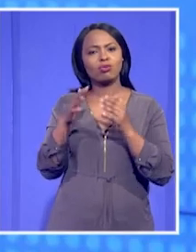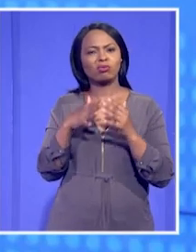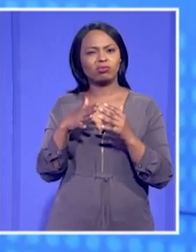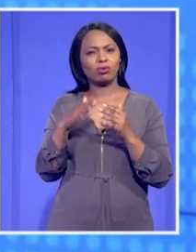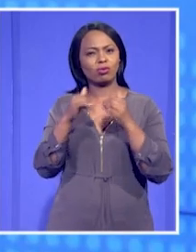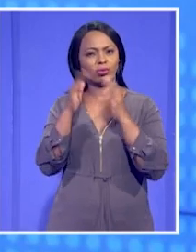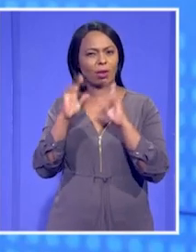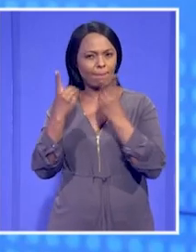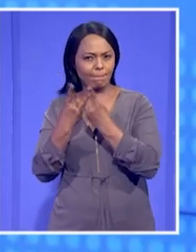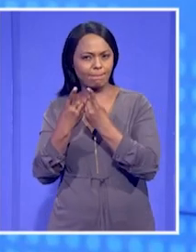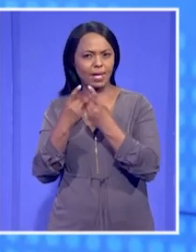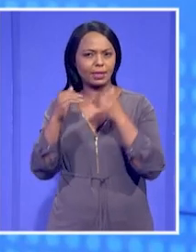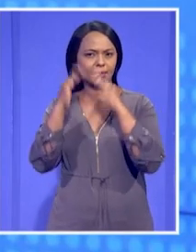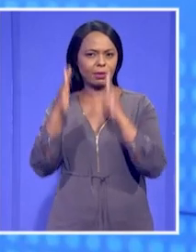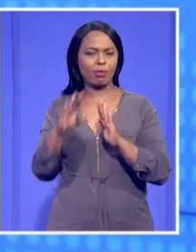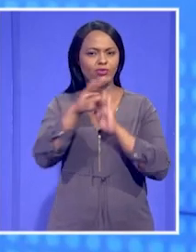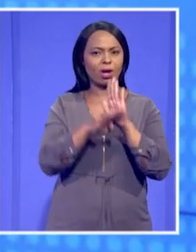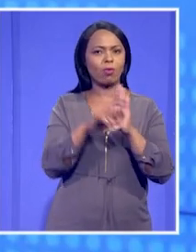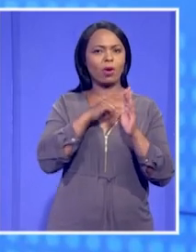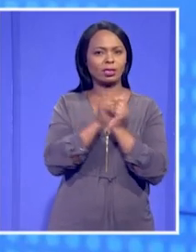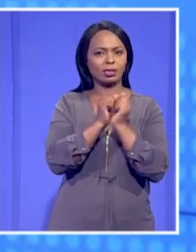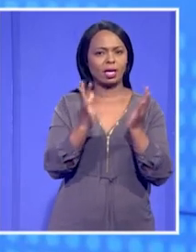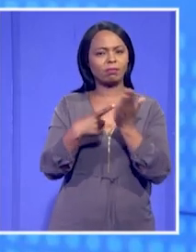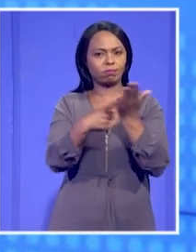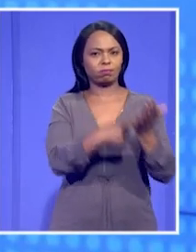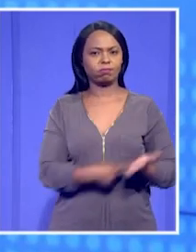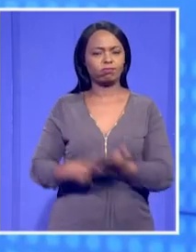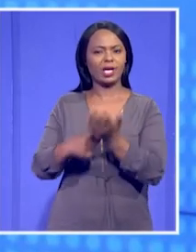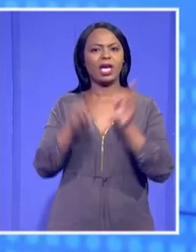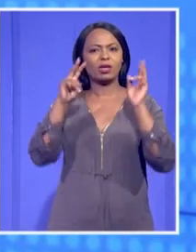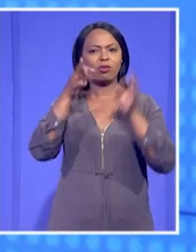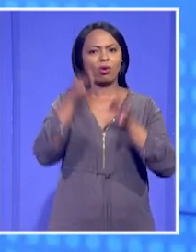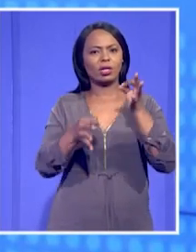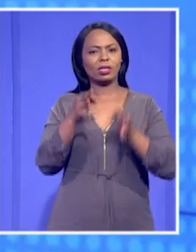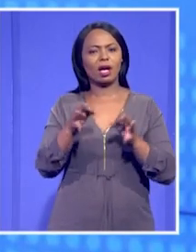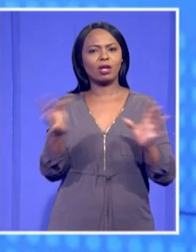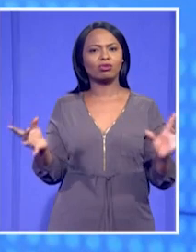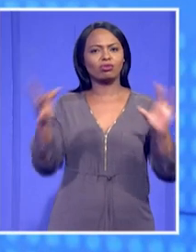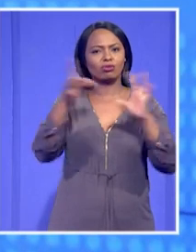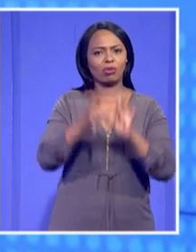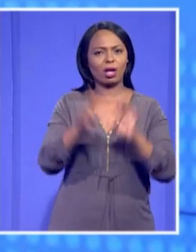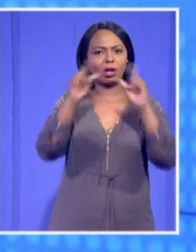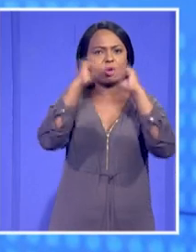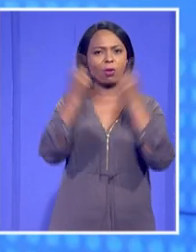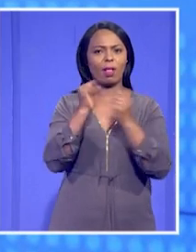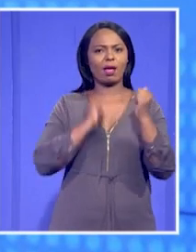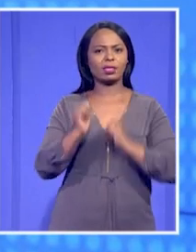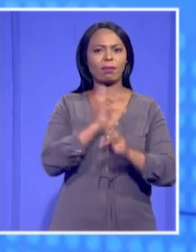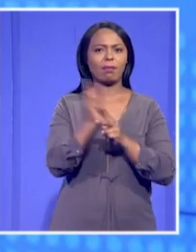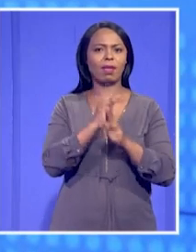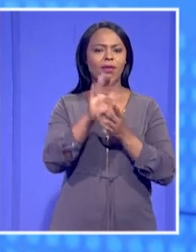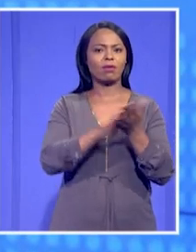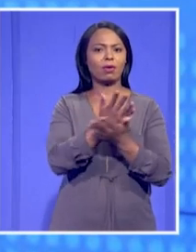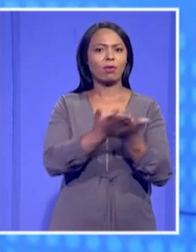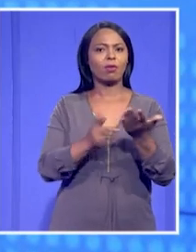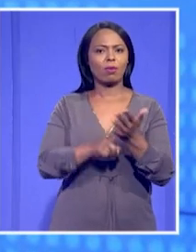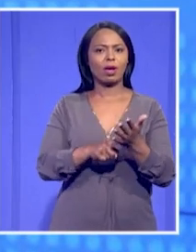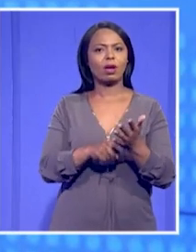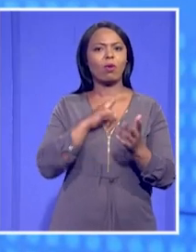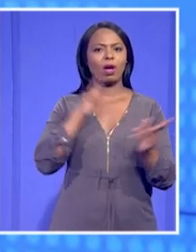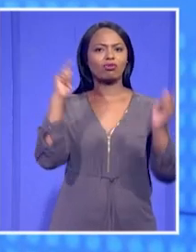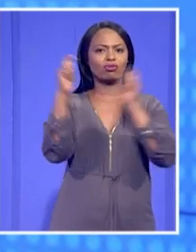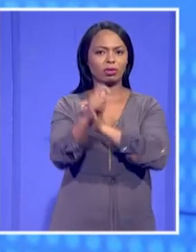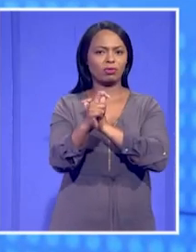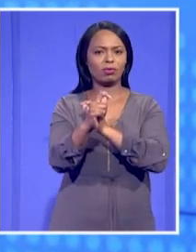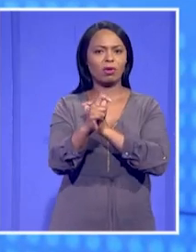The event aims at starting a political engagement process towards a joint global action plan framework for transforming